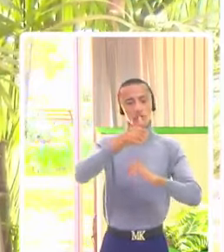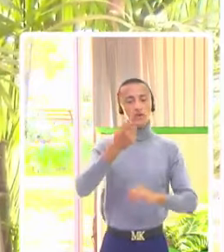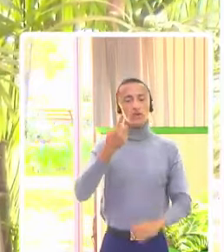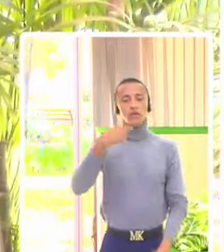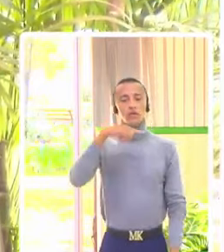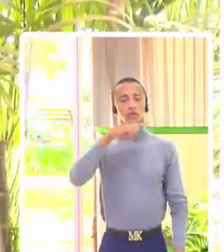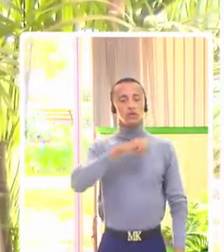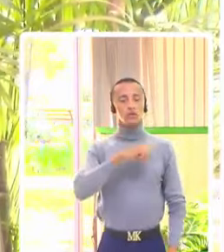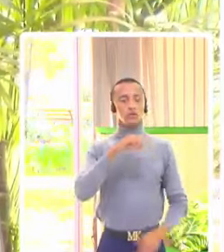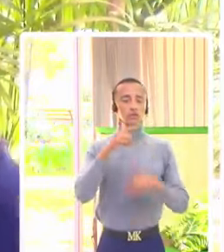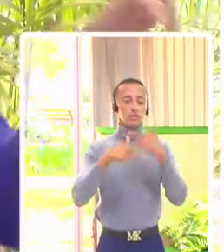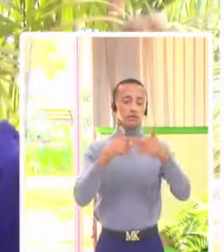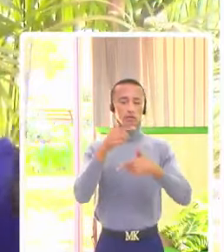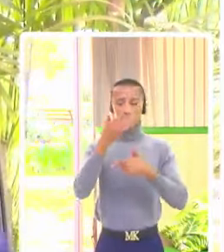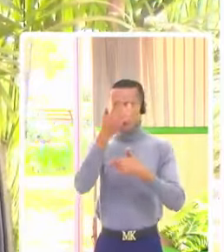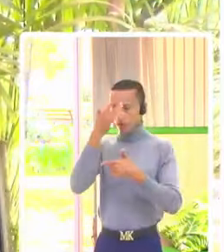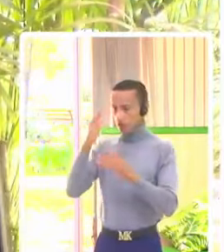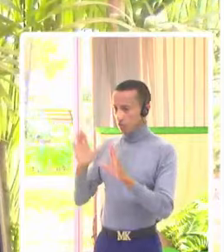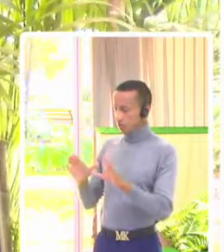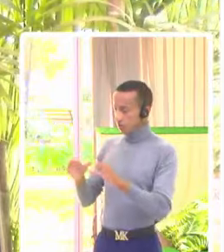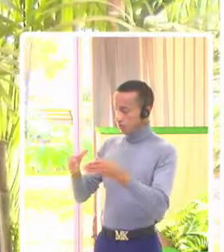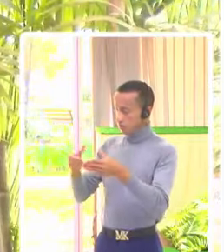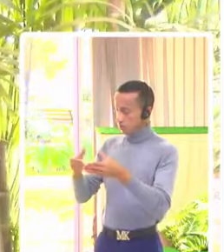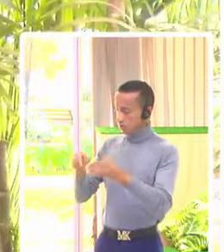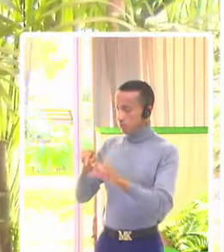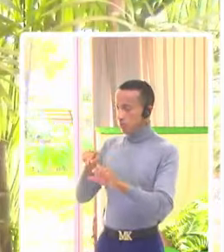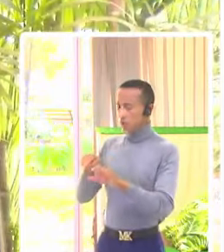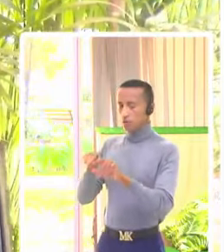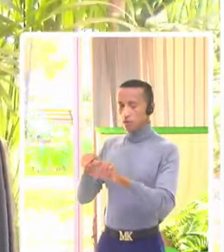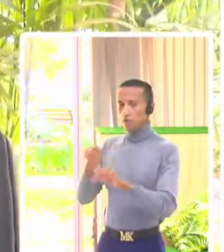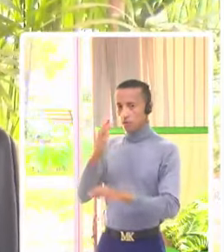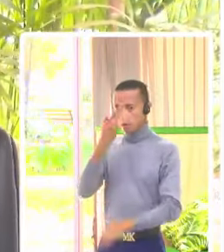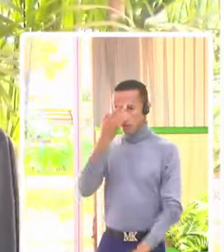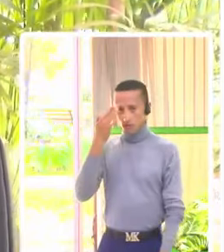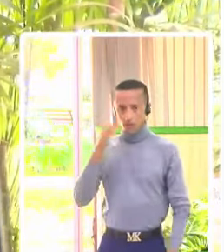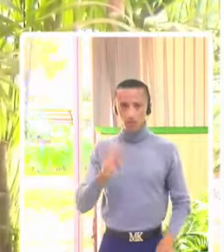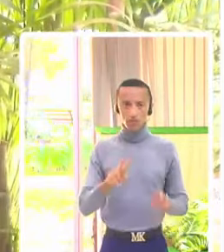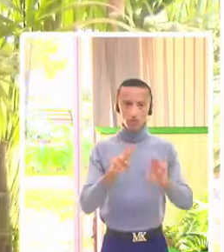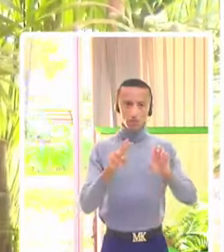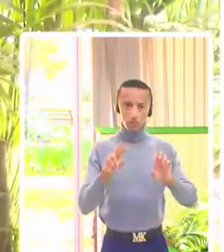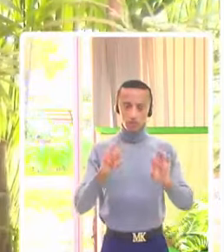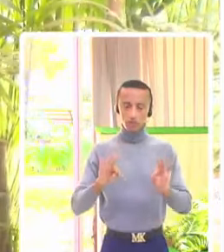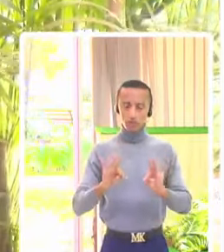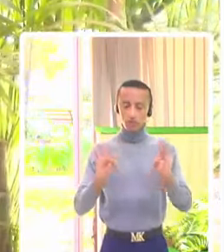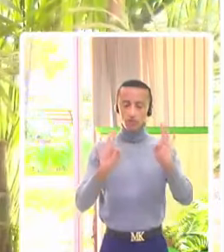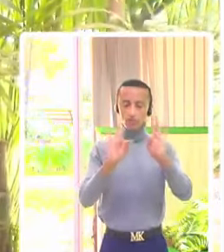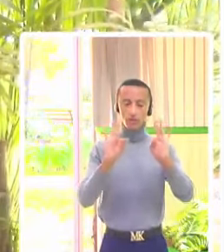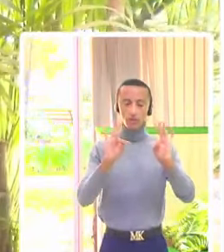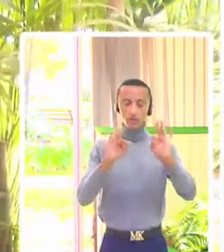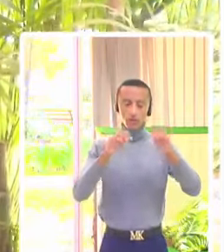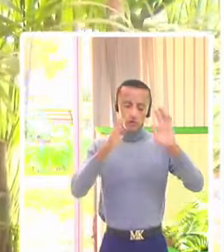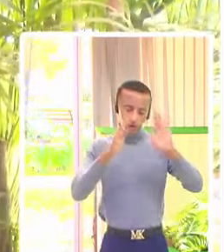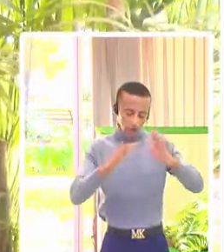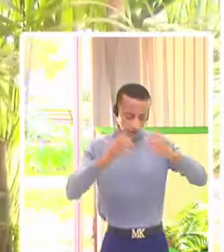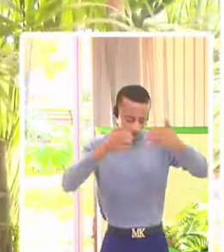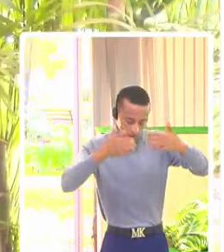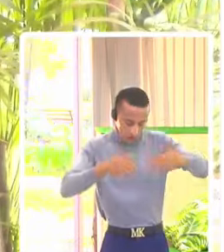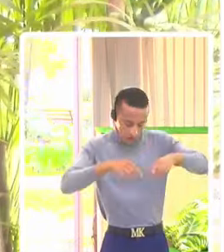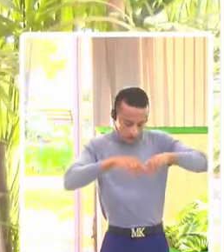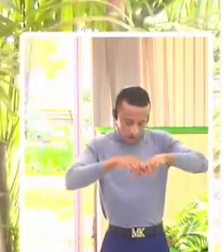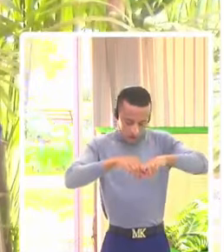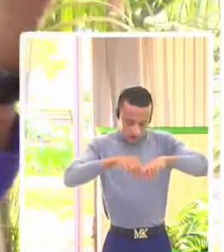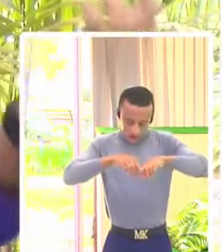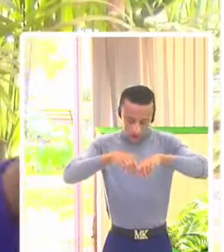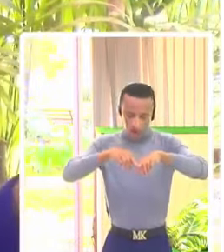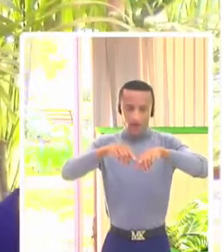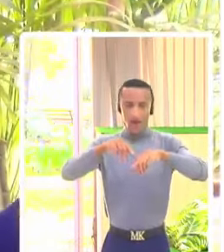about technology with the technology people. We talk about SDGs with the SDGs people. And when you